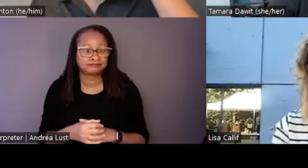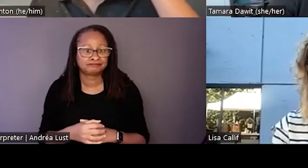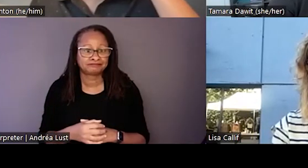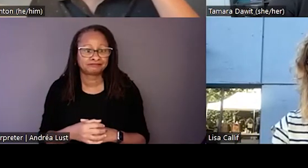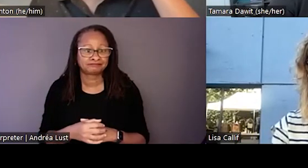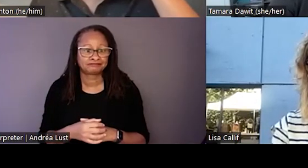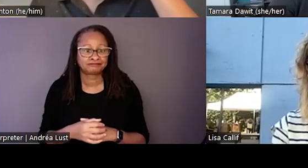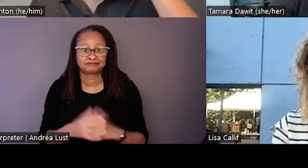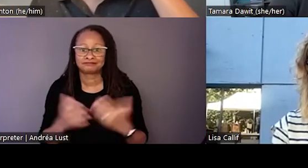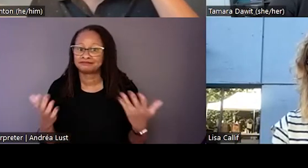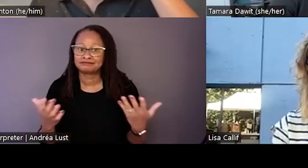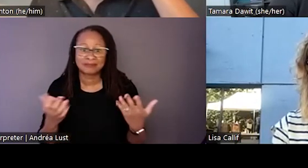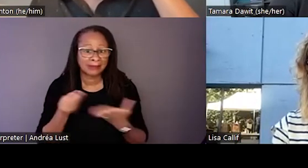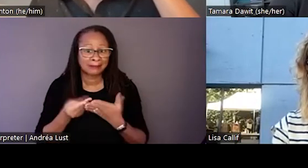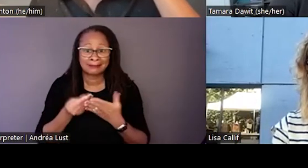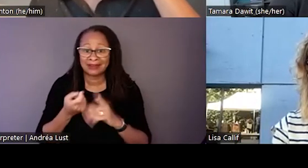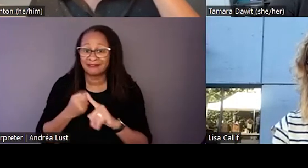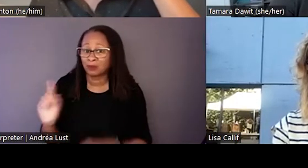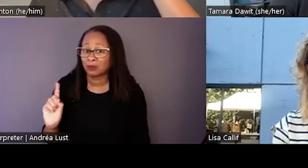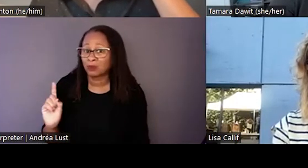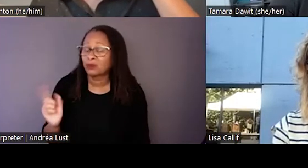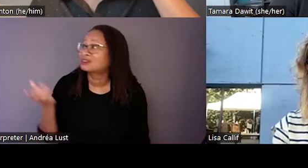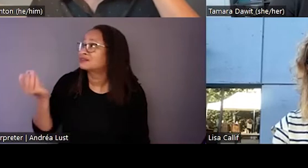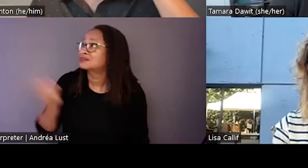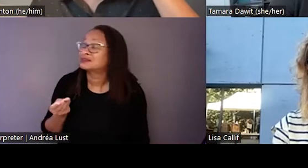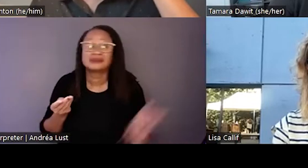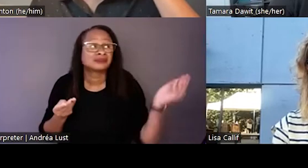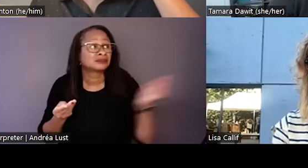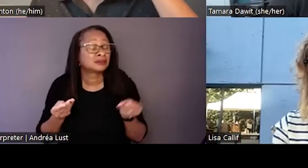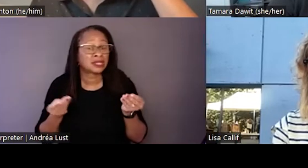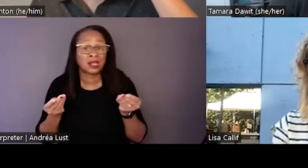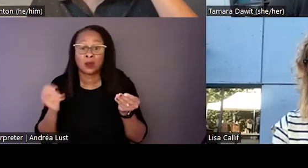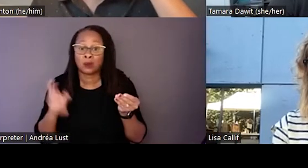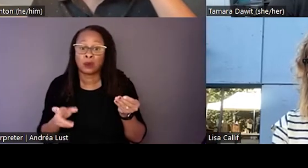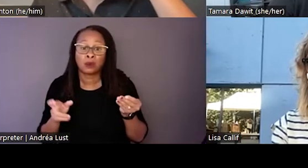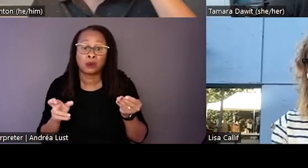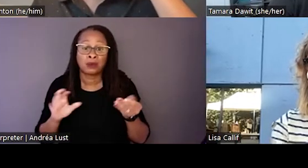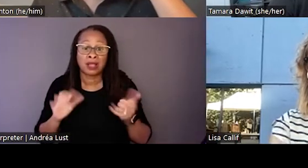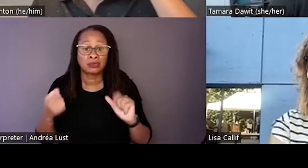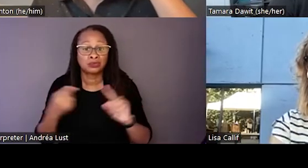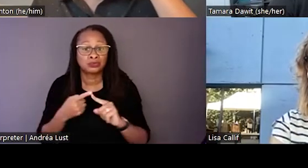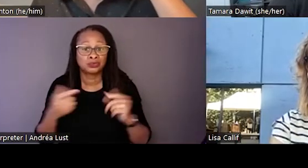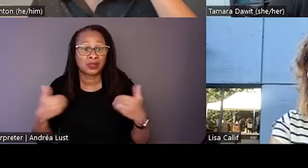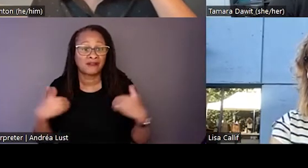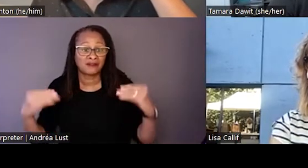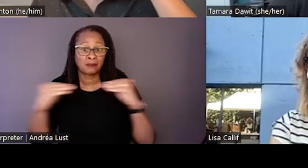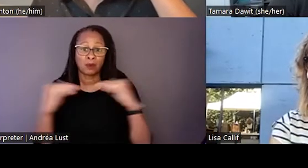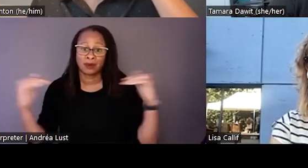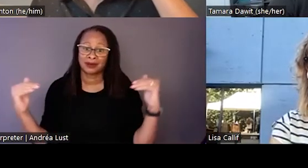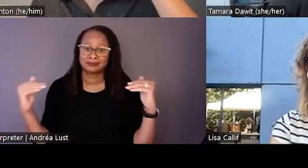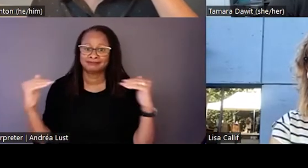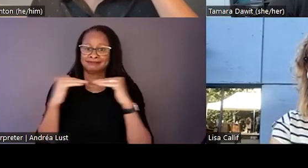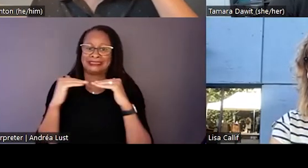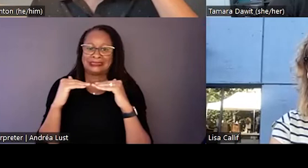trace where this funding money comes from, or like how to, you know, have a like more equal